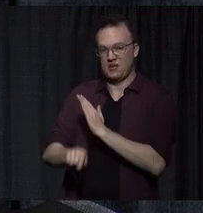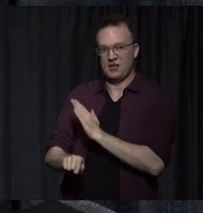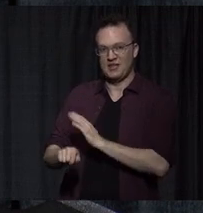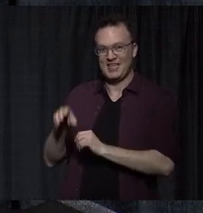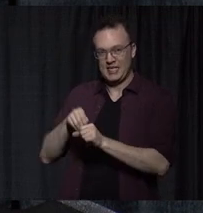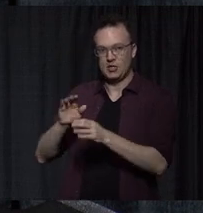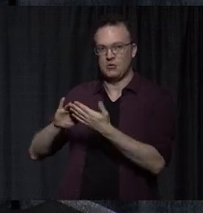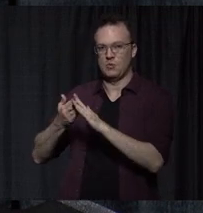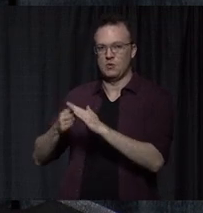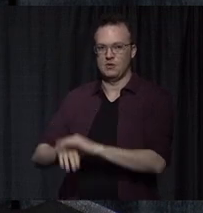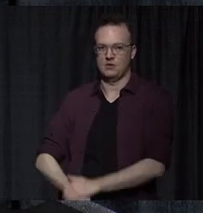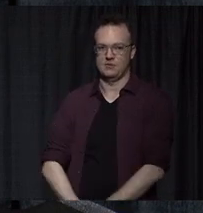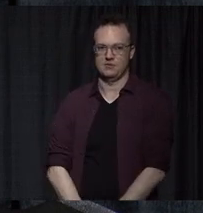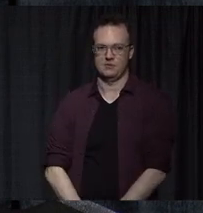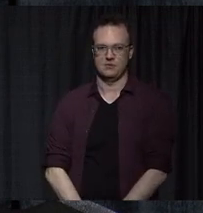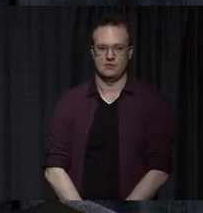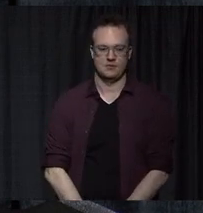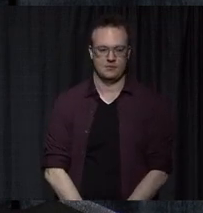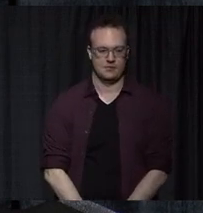impunity.